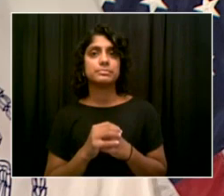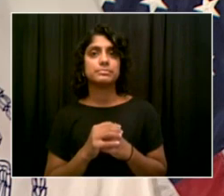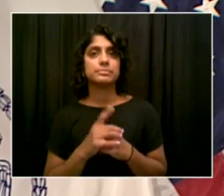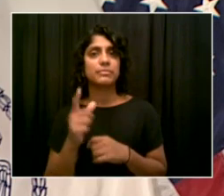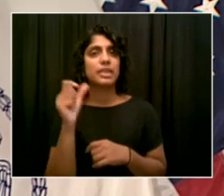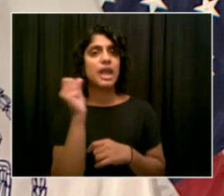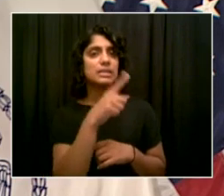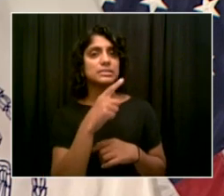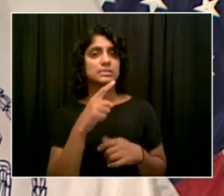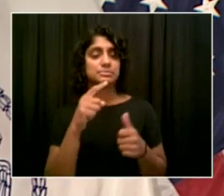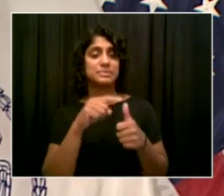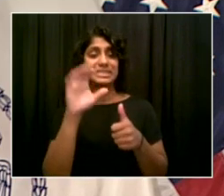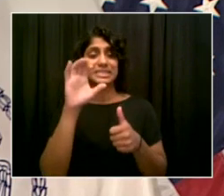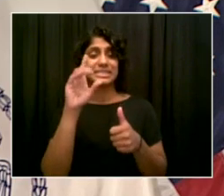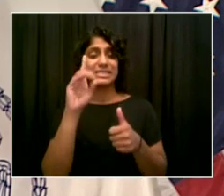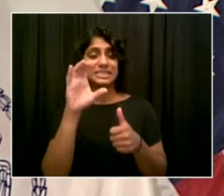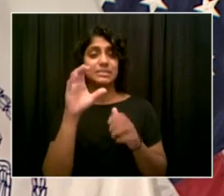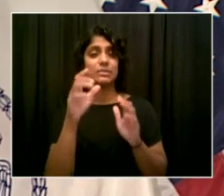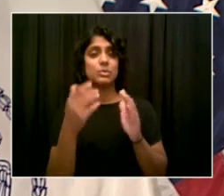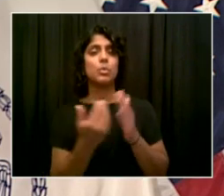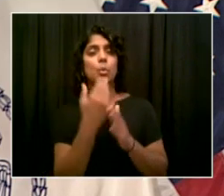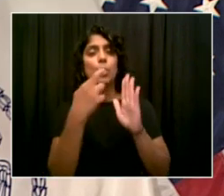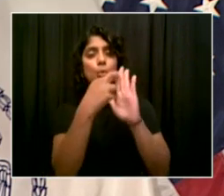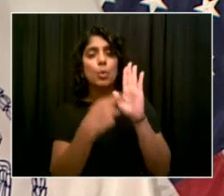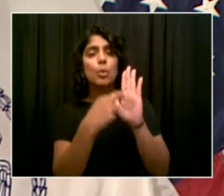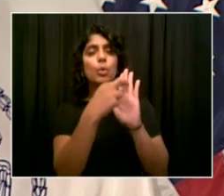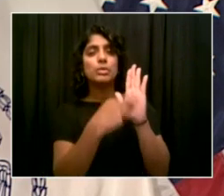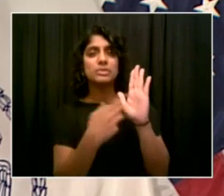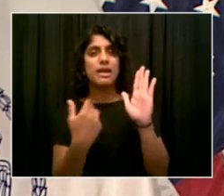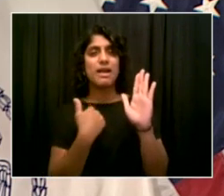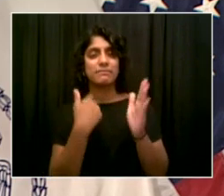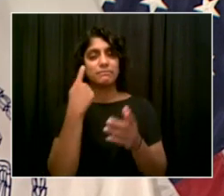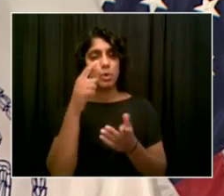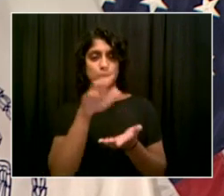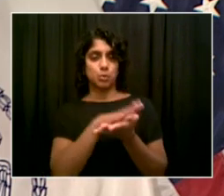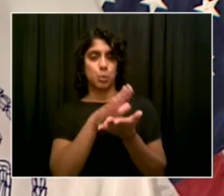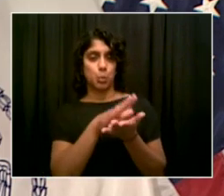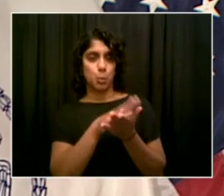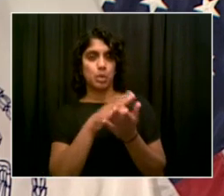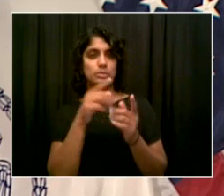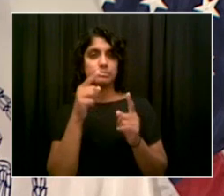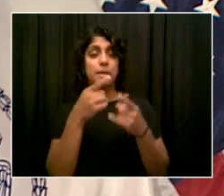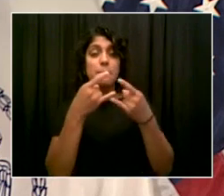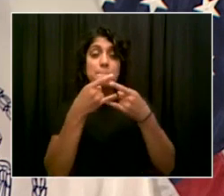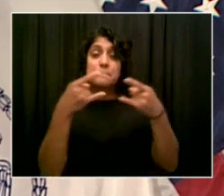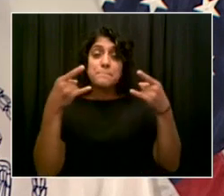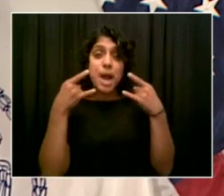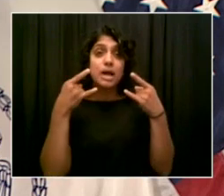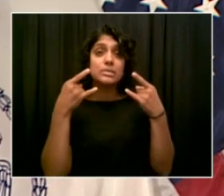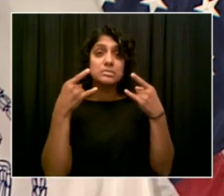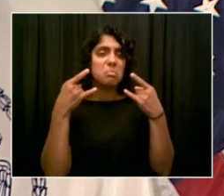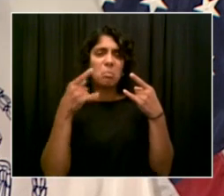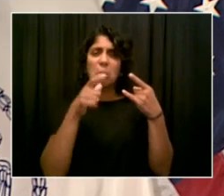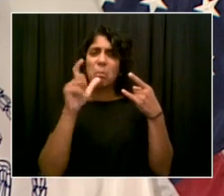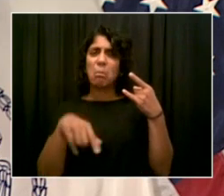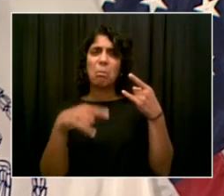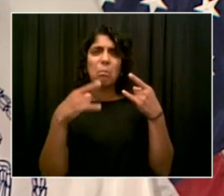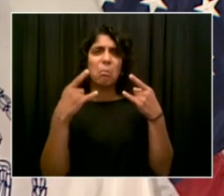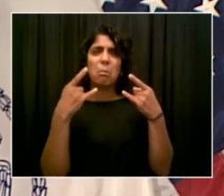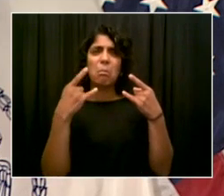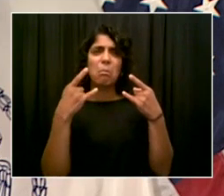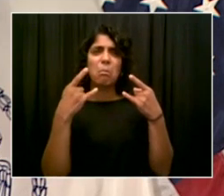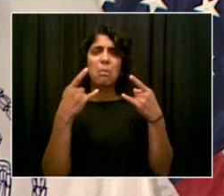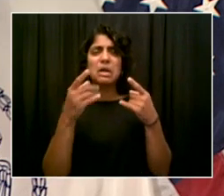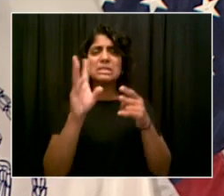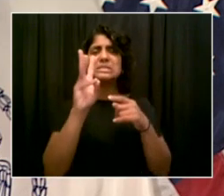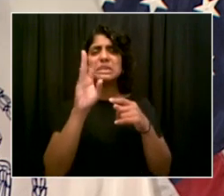and kids keeping 3 feet apart, but not if those recommendations keep kids out of schools. And I wanted to know what is your response and the